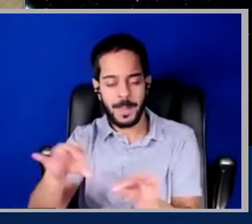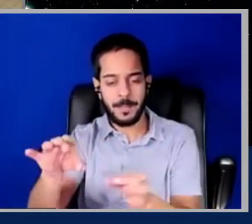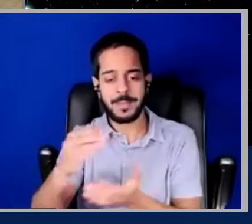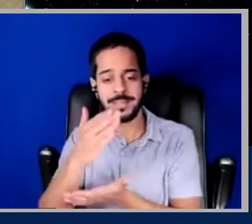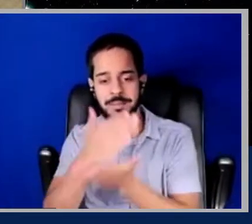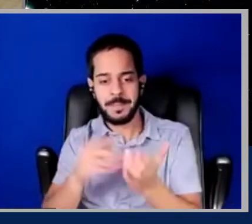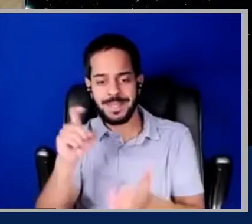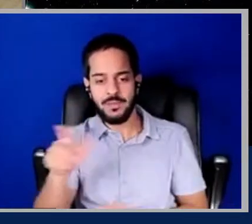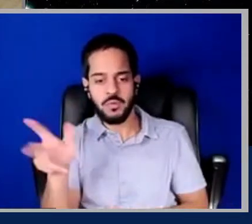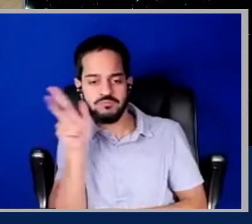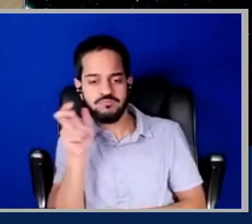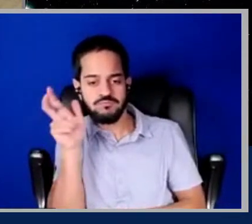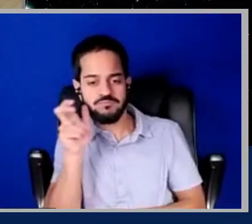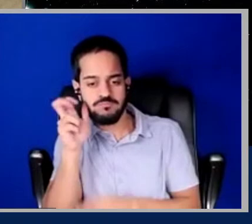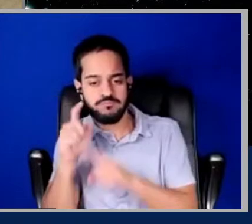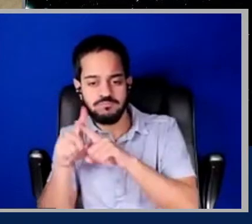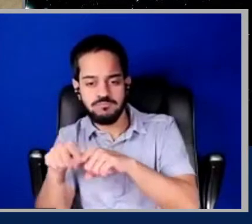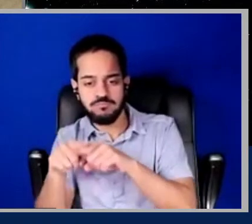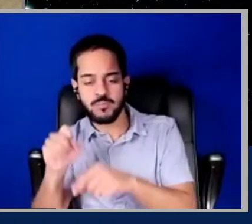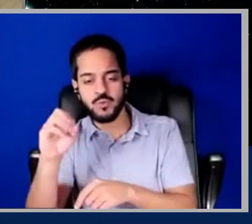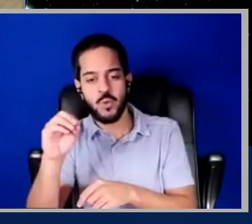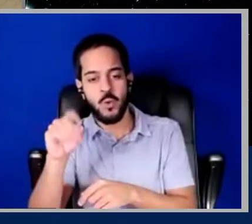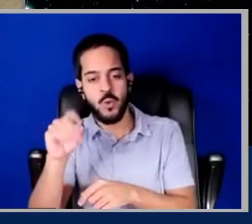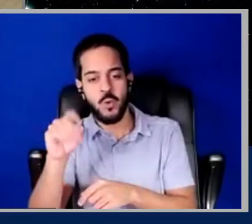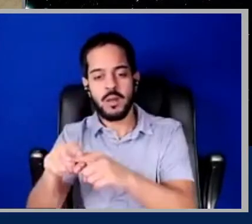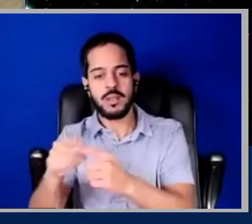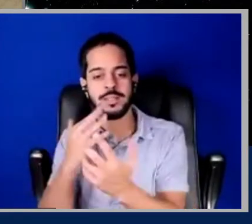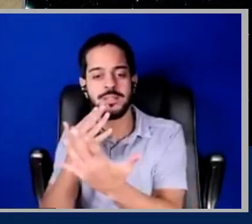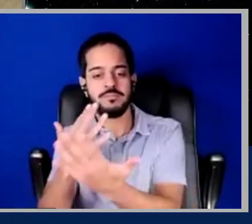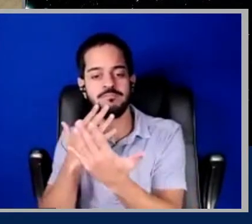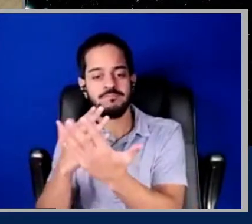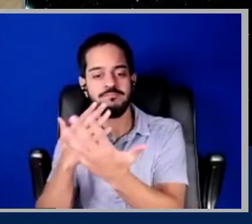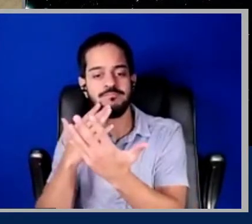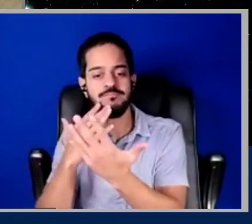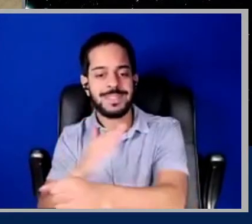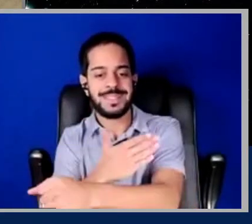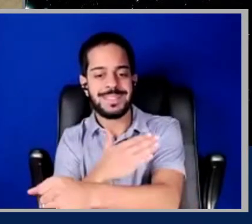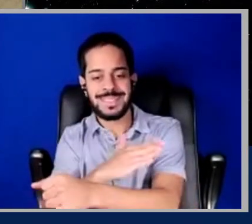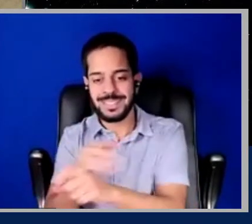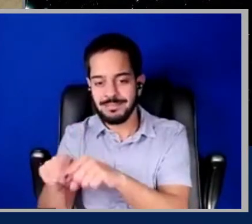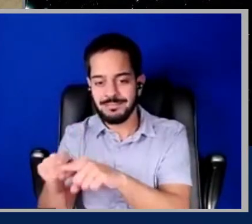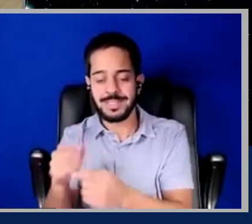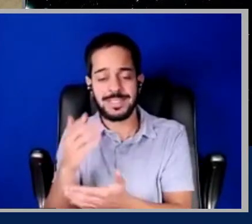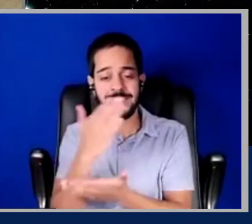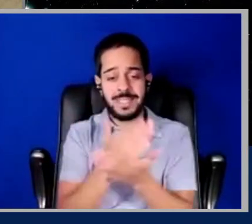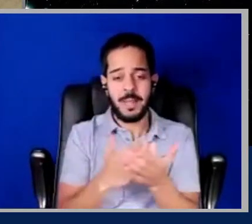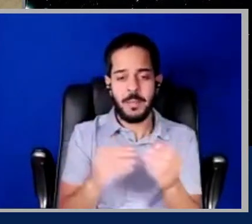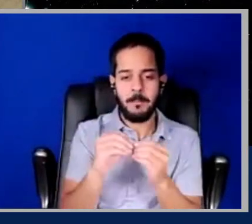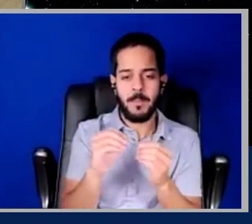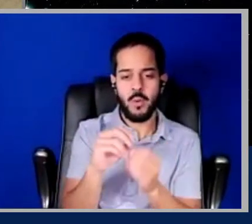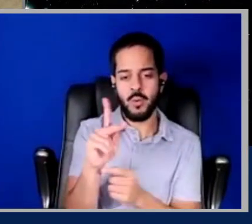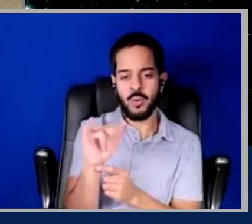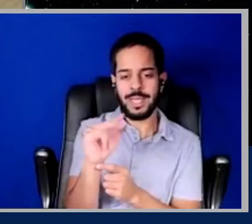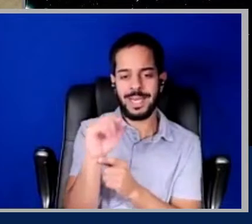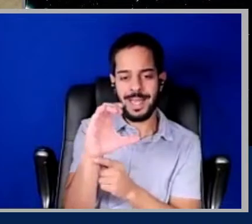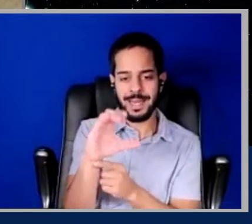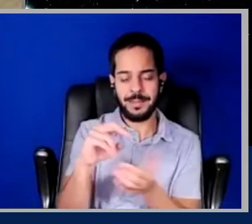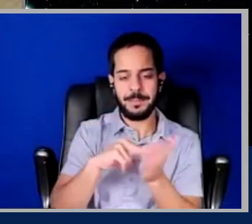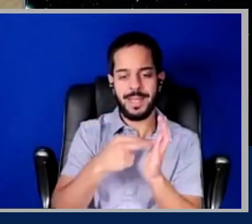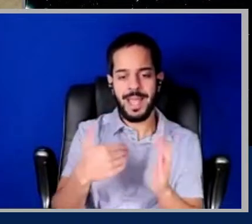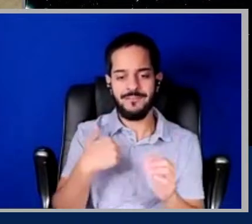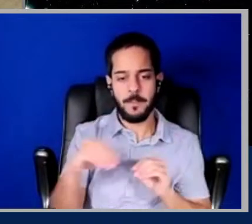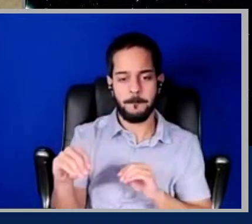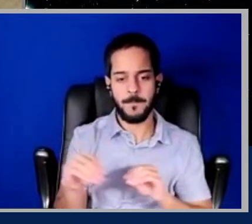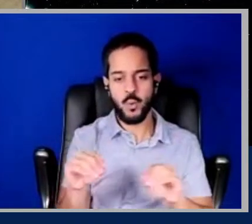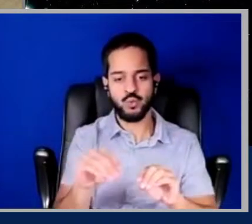for in a language like the sing-songness of the pronunciation, and other people are like kinetic learners, so she would have motion that would go